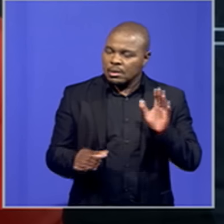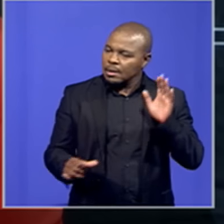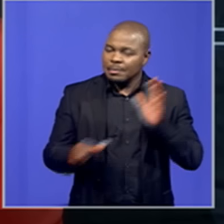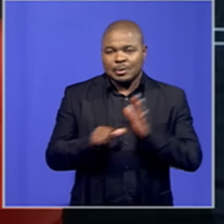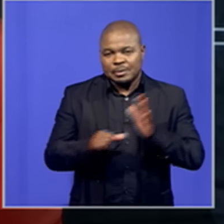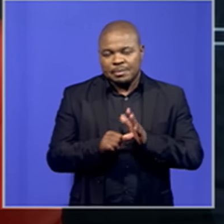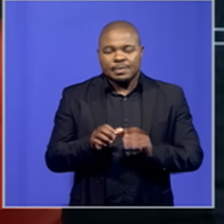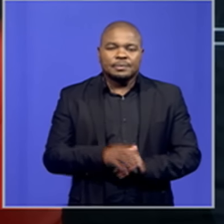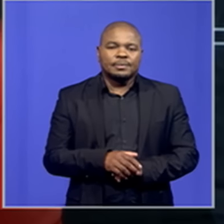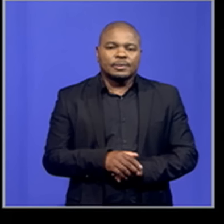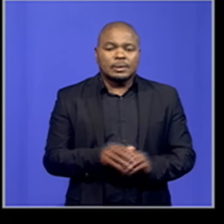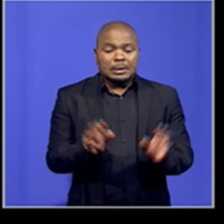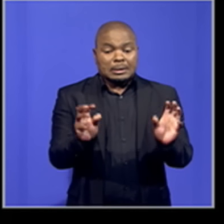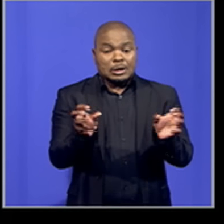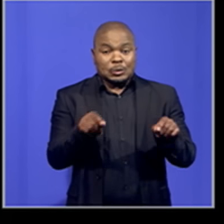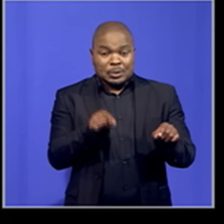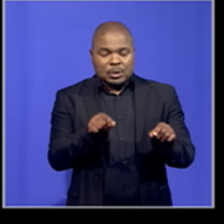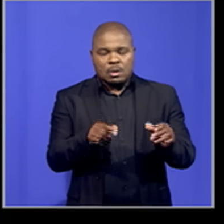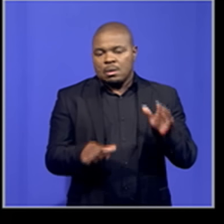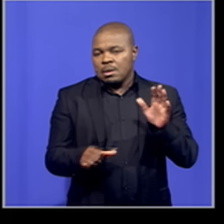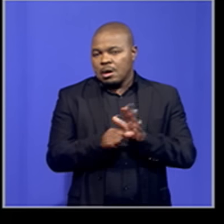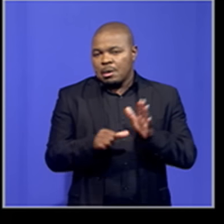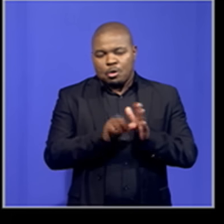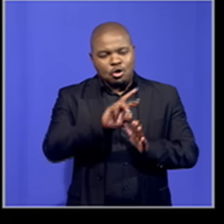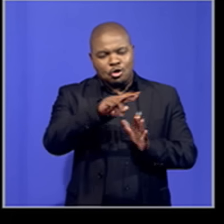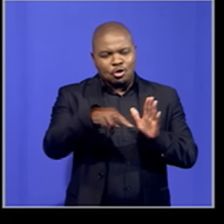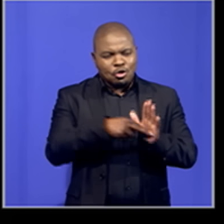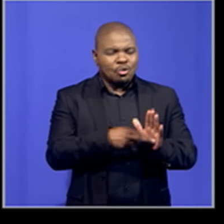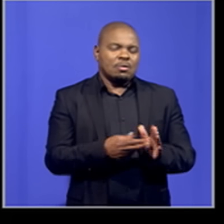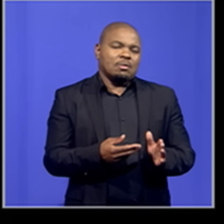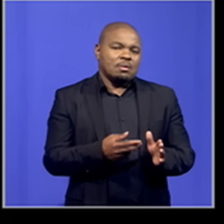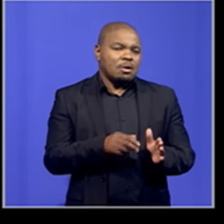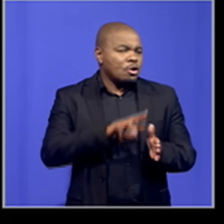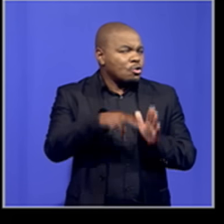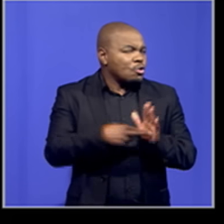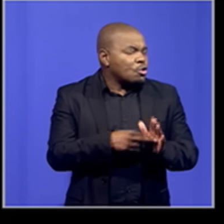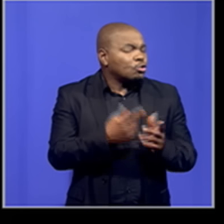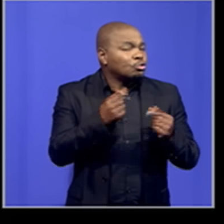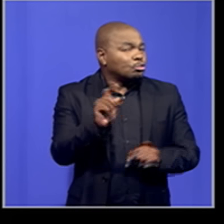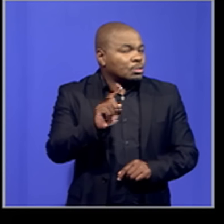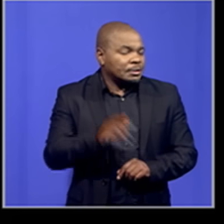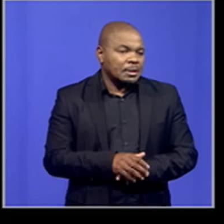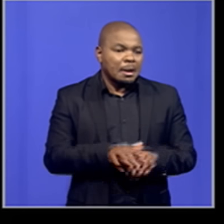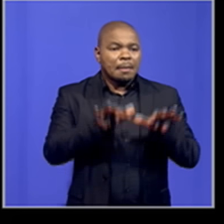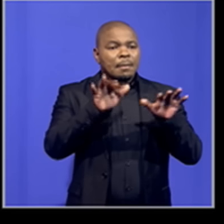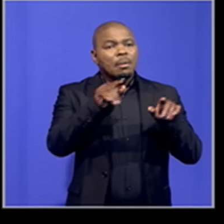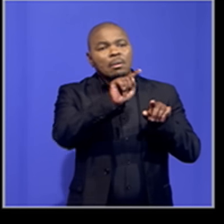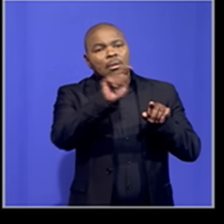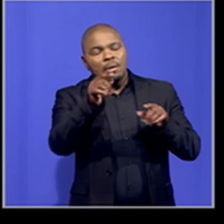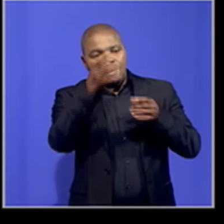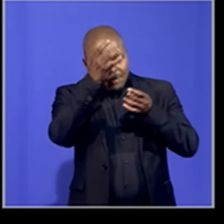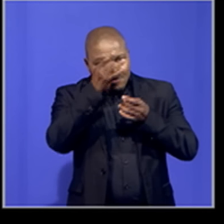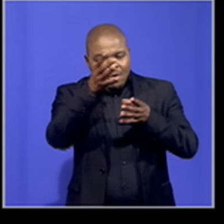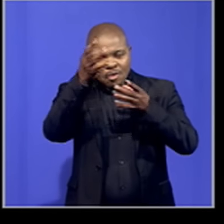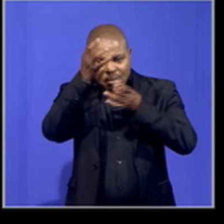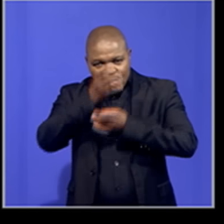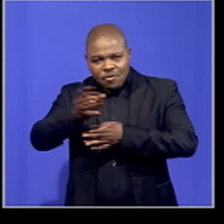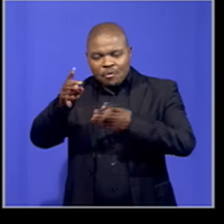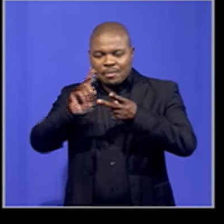medium. Radio has played a critical role in keeping our people informed